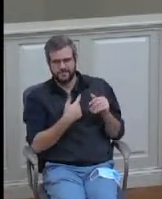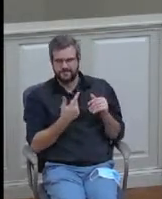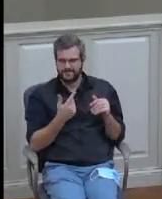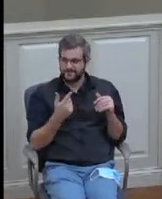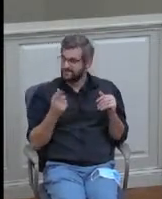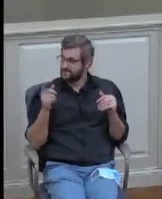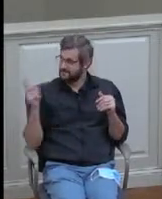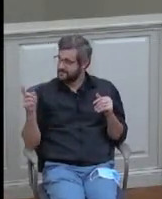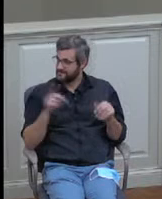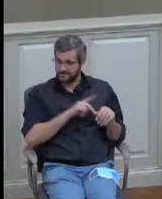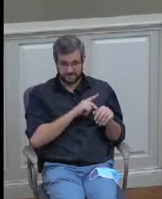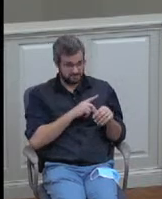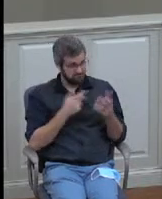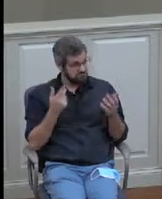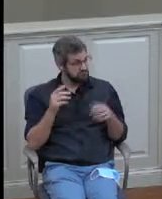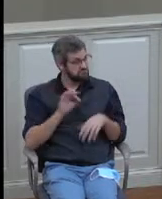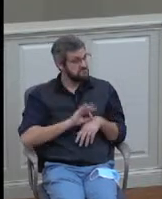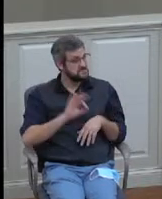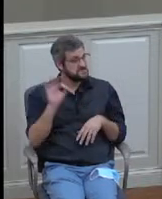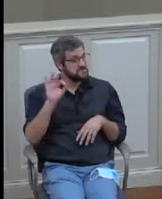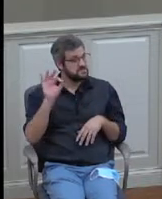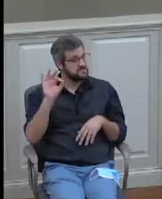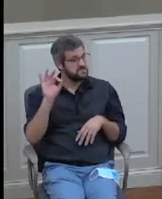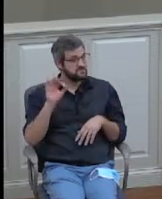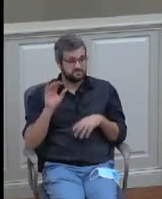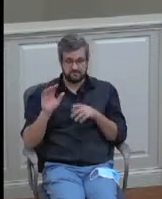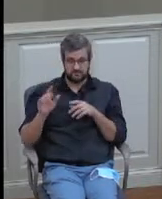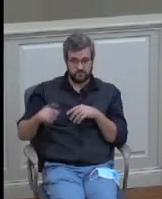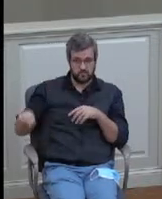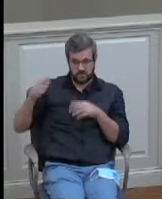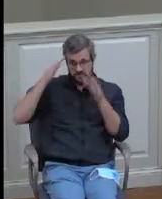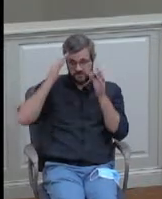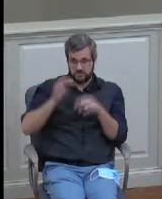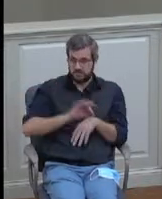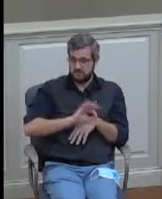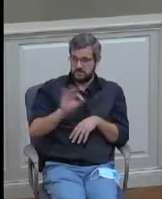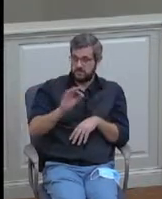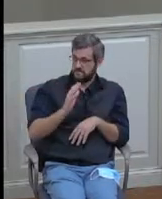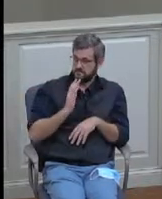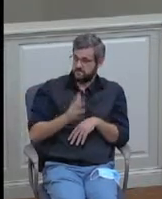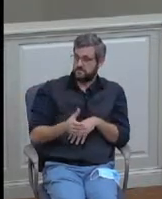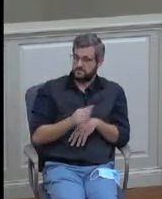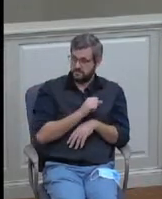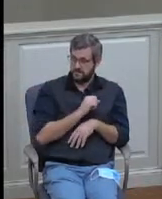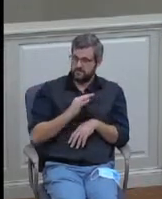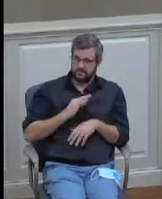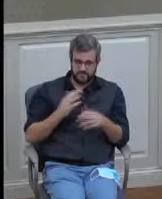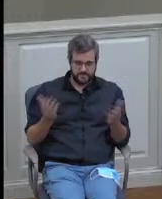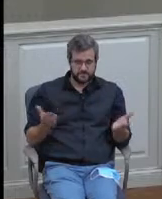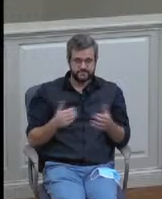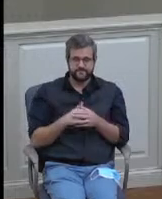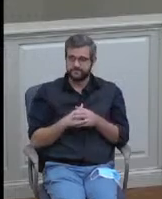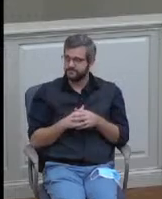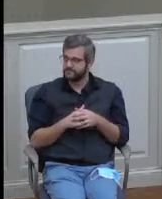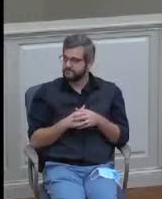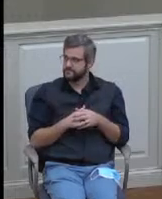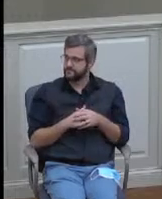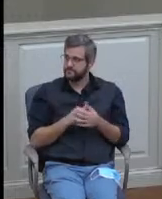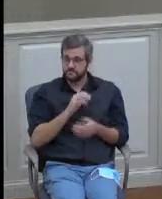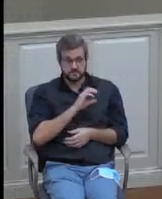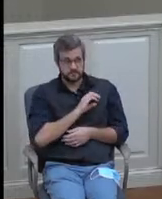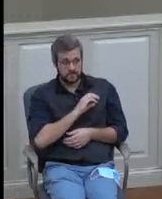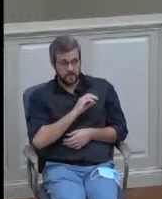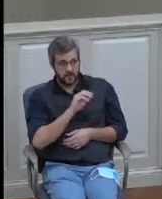What are we looking at, 9 o'clock? 11 o'clock. It's your leisure. 9 o'clock is fine with us. Staff will be here. And Is that AM?